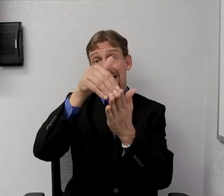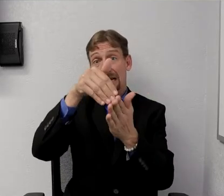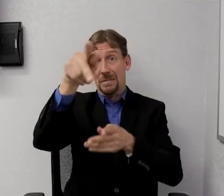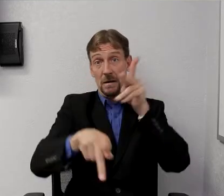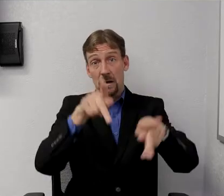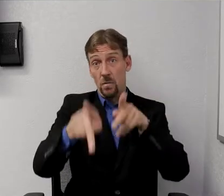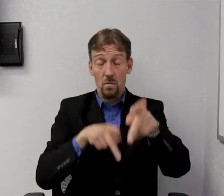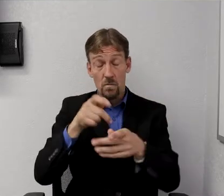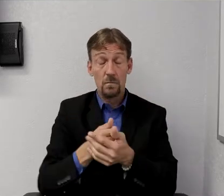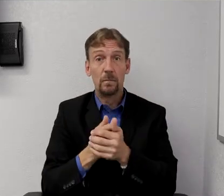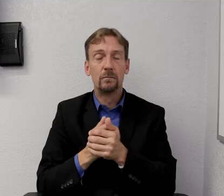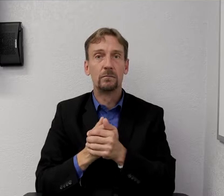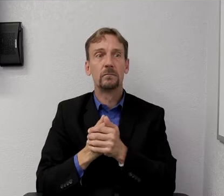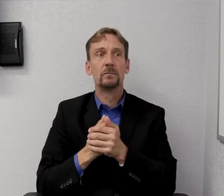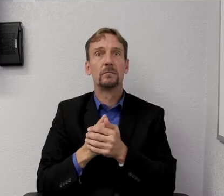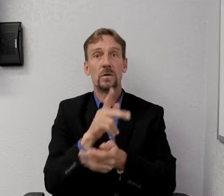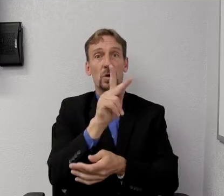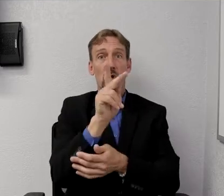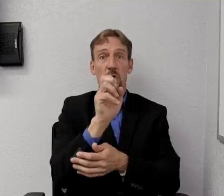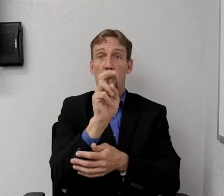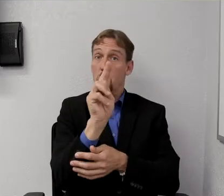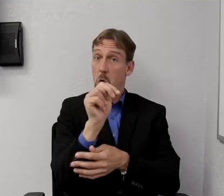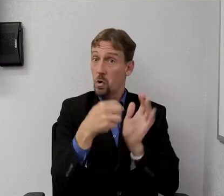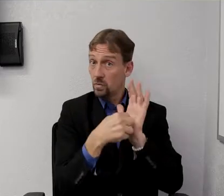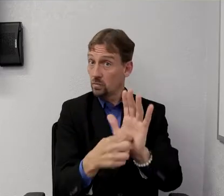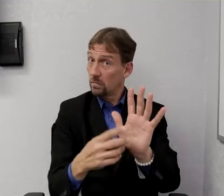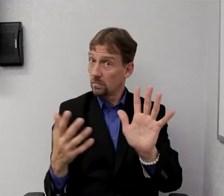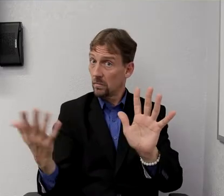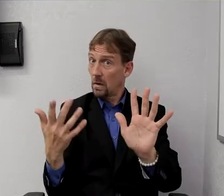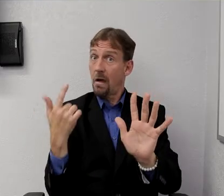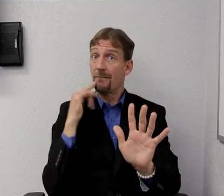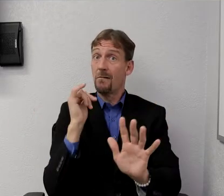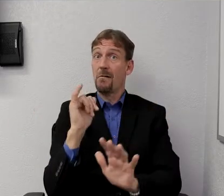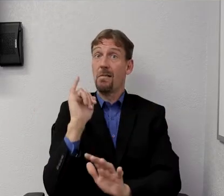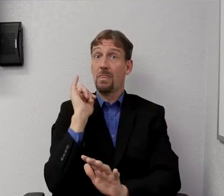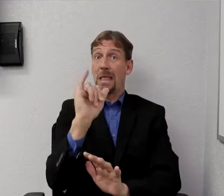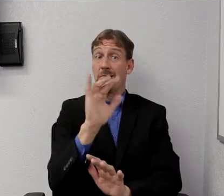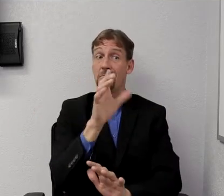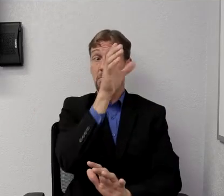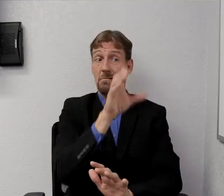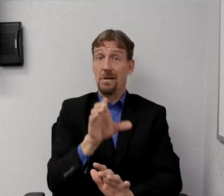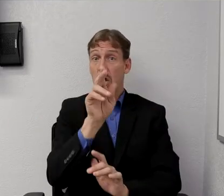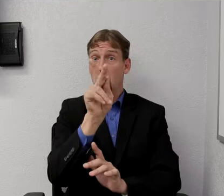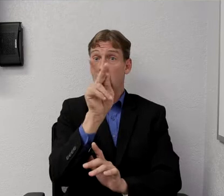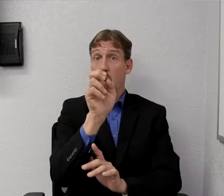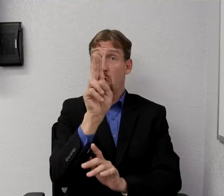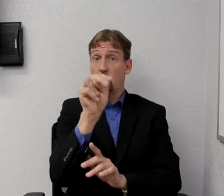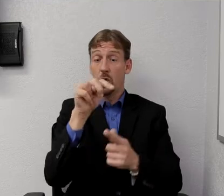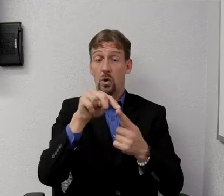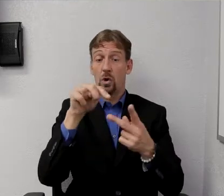so what their model is showing is that for that particular region, Kern and Tulare